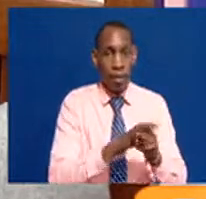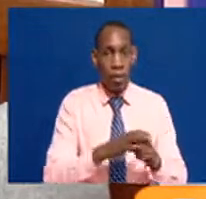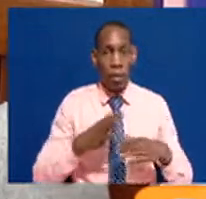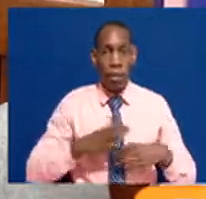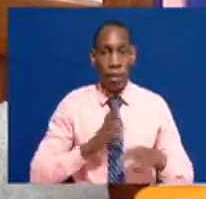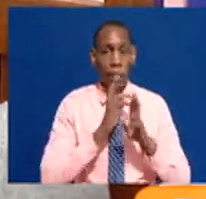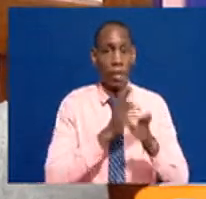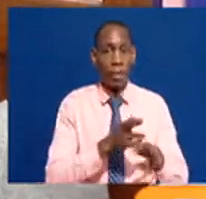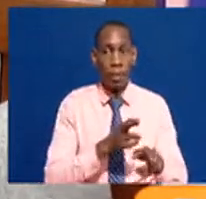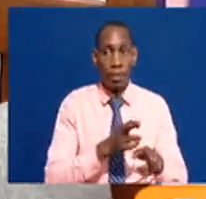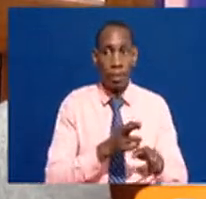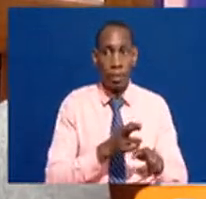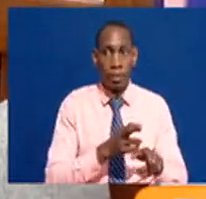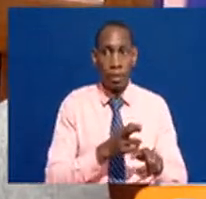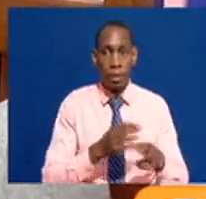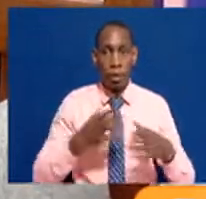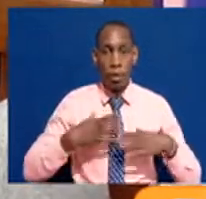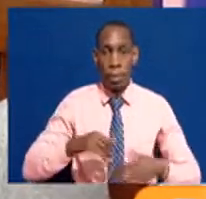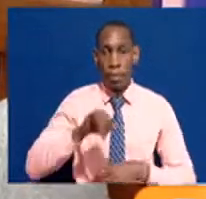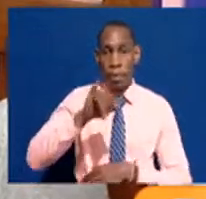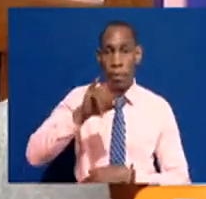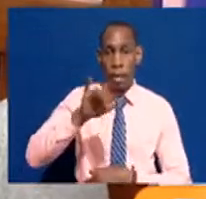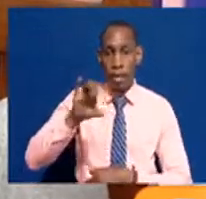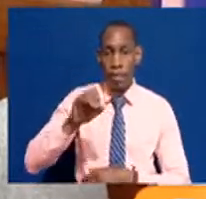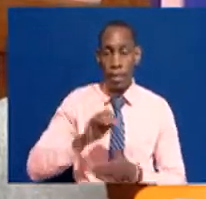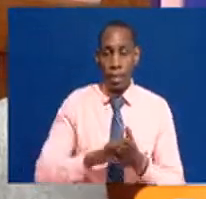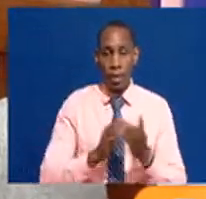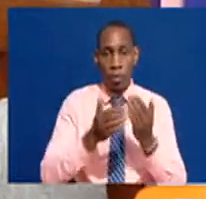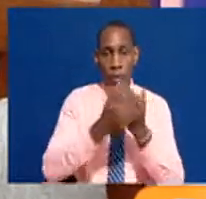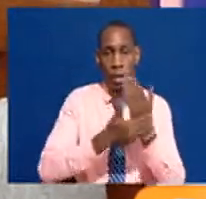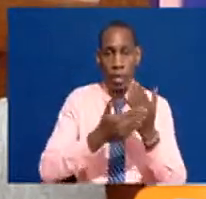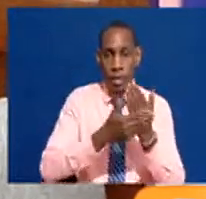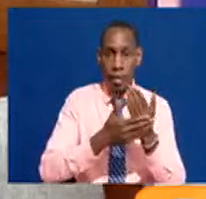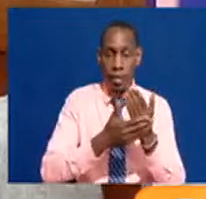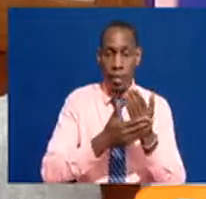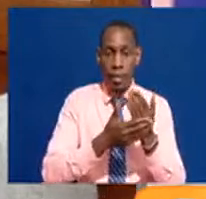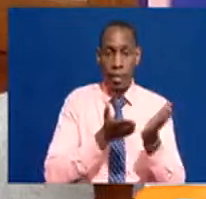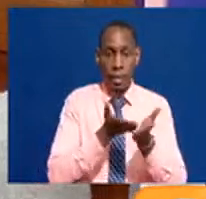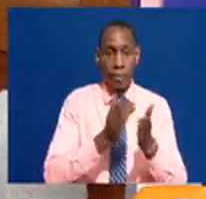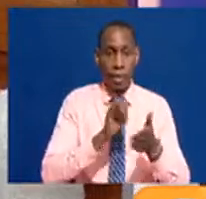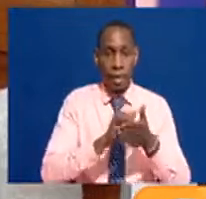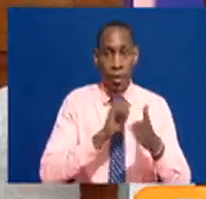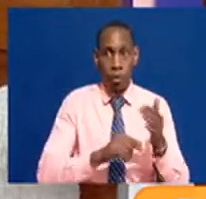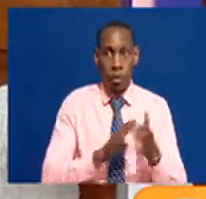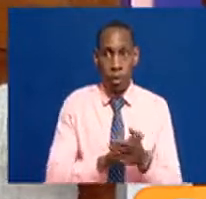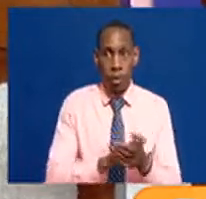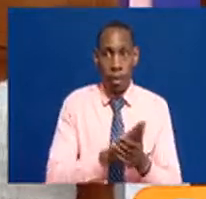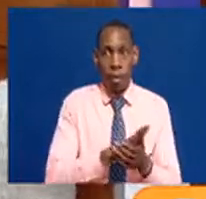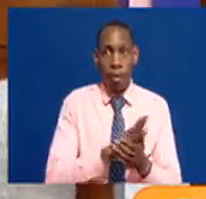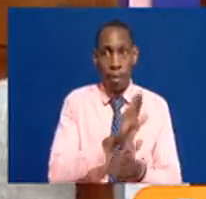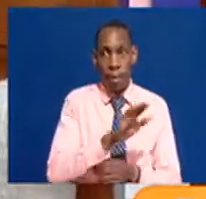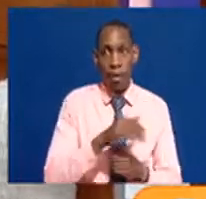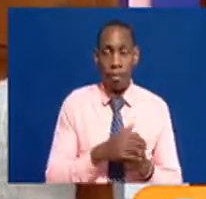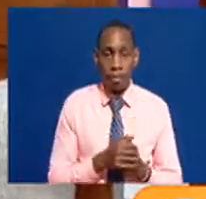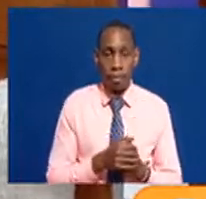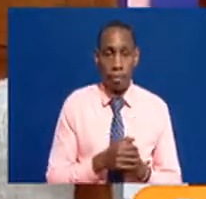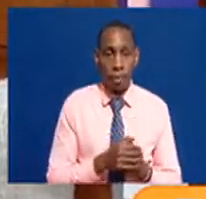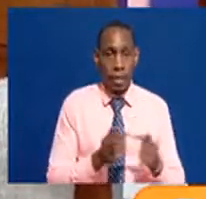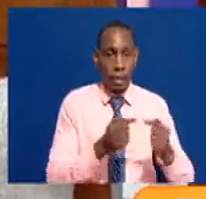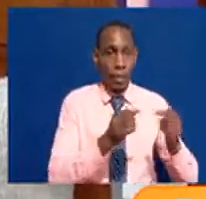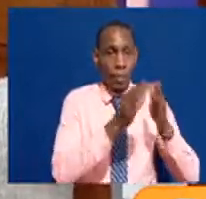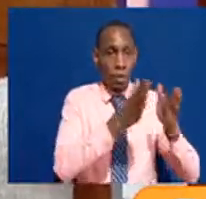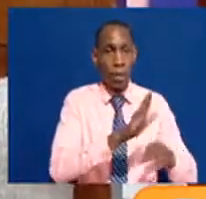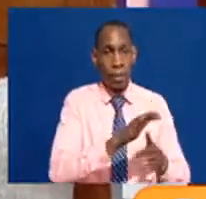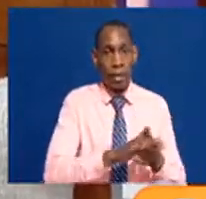whistleblower, from people within IBC on the service, knowing very well that he is most likely not supposed to be the opposition leader,